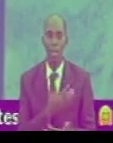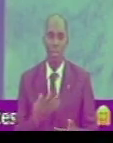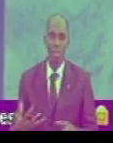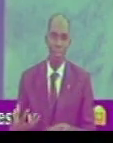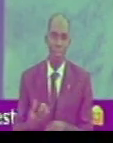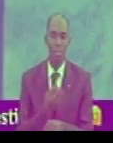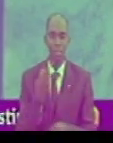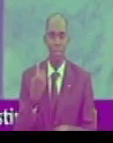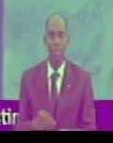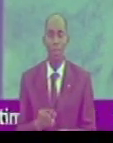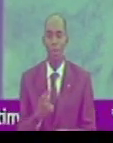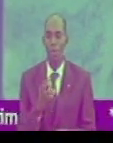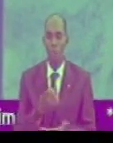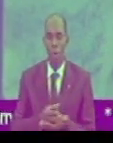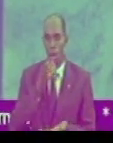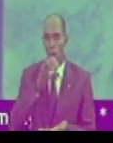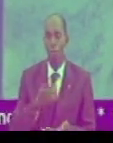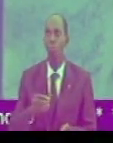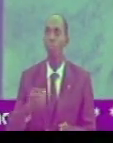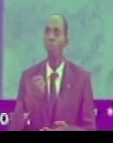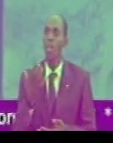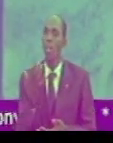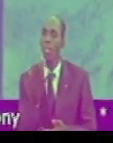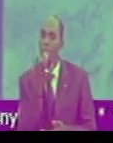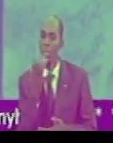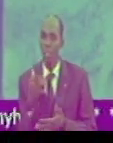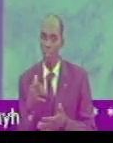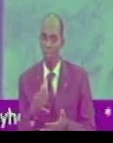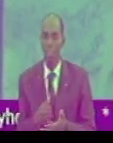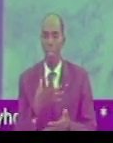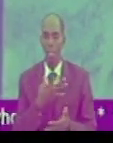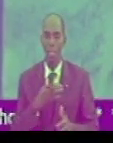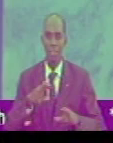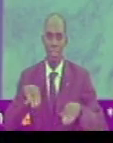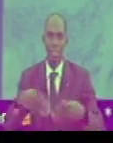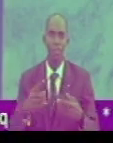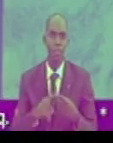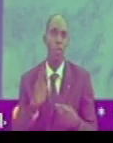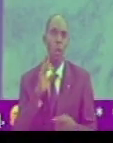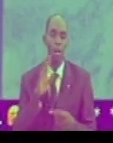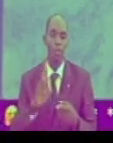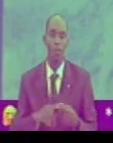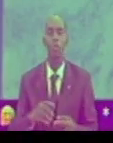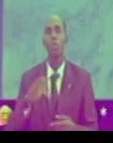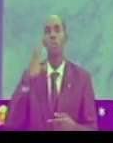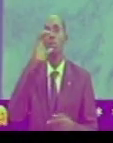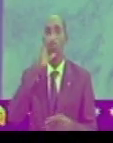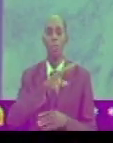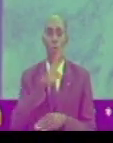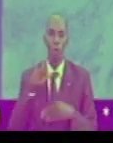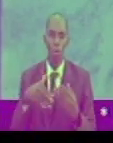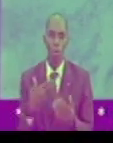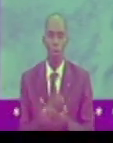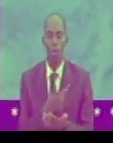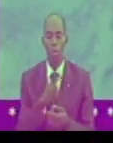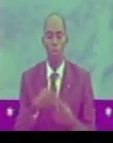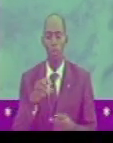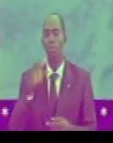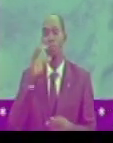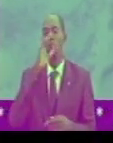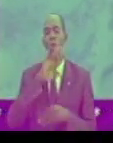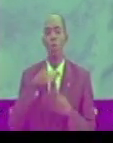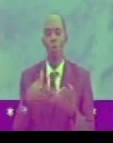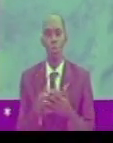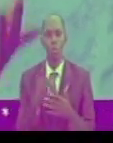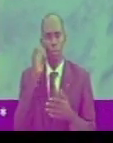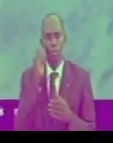when I drank the remaining one, I woke up. By that time, when I sleep, I would just be dreaming of Jesus. There was a particular day I saw Jesus in my dream. He told me that,